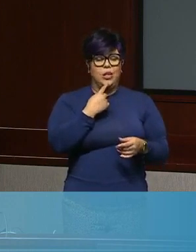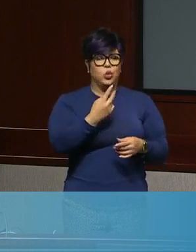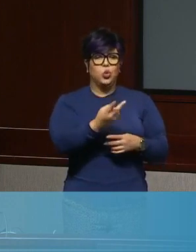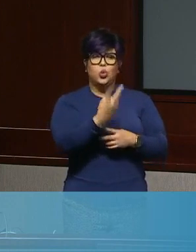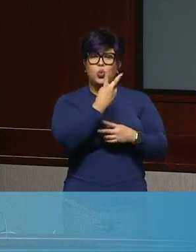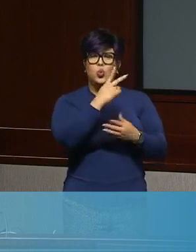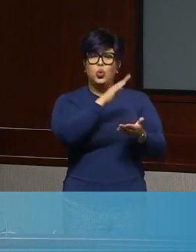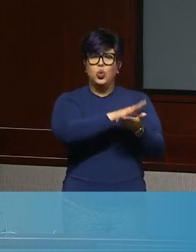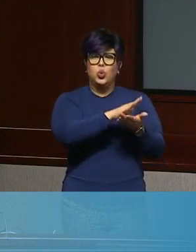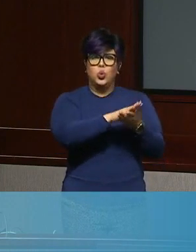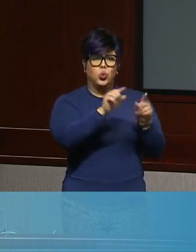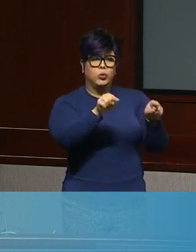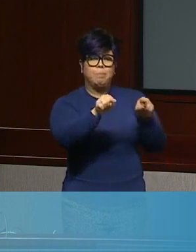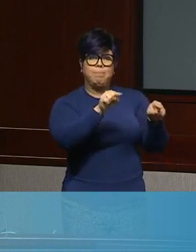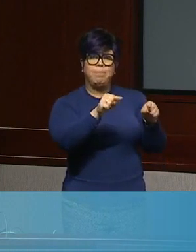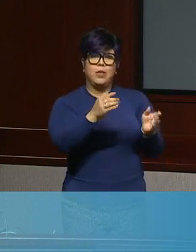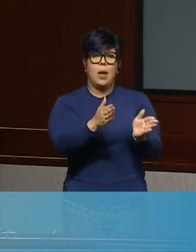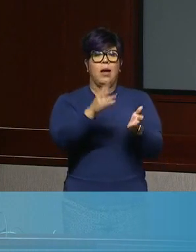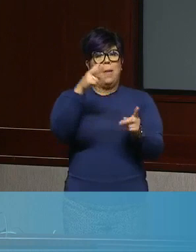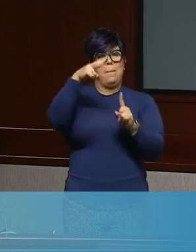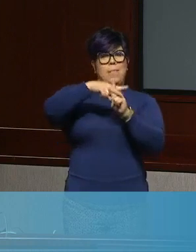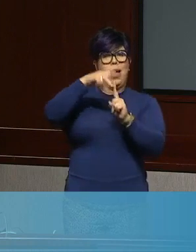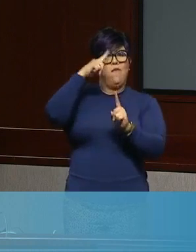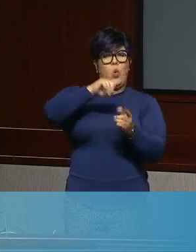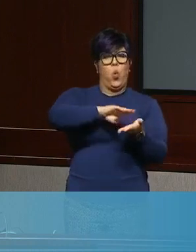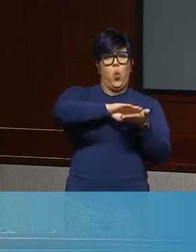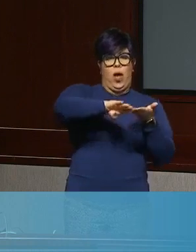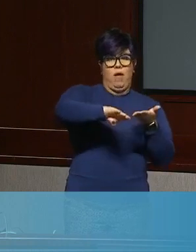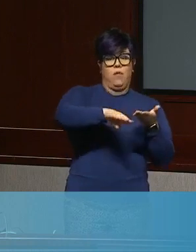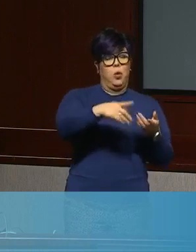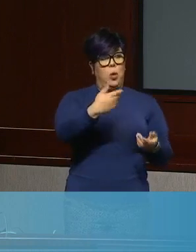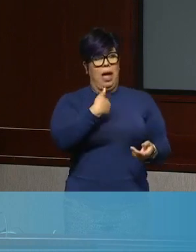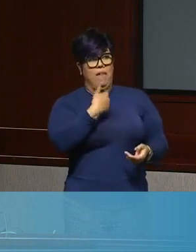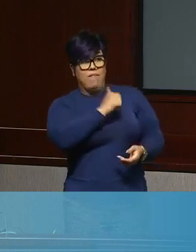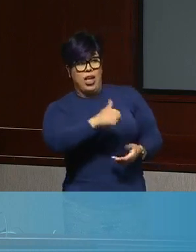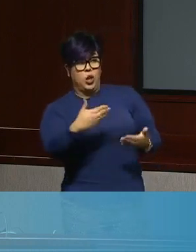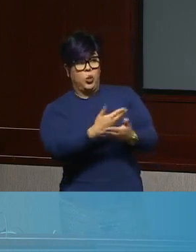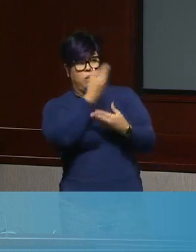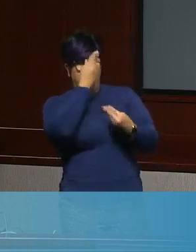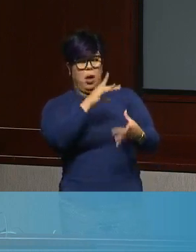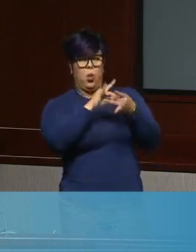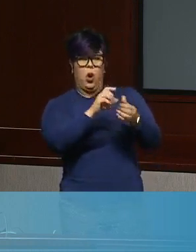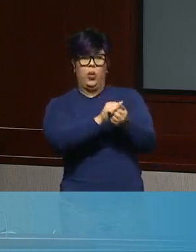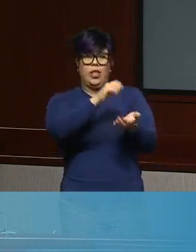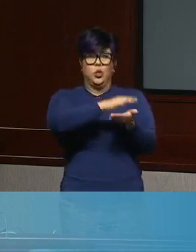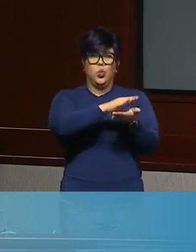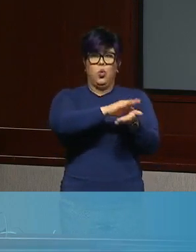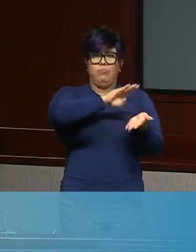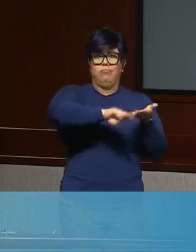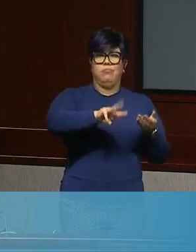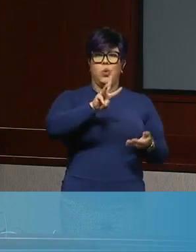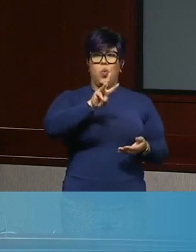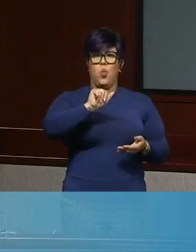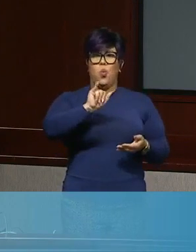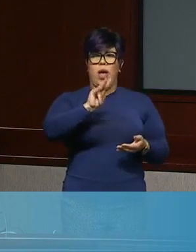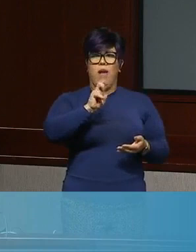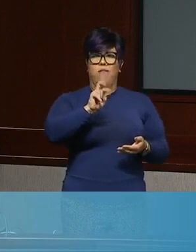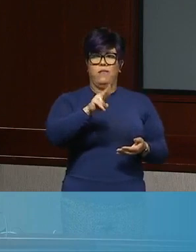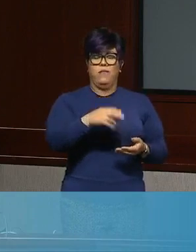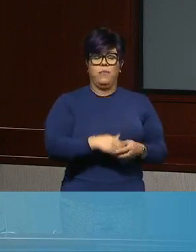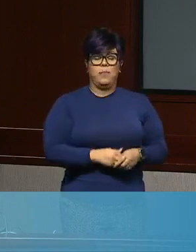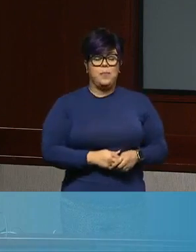applications for school waivers. Do you have any update on those school waivers? Thanks, Eitan. We'll have Matt give you an update. Thanks.